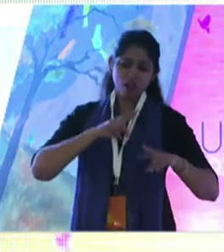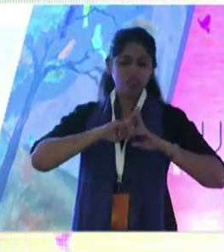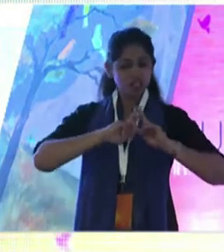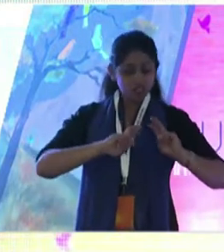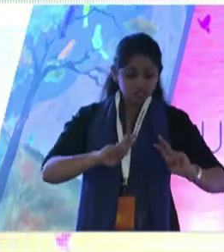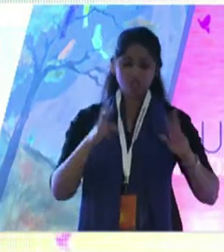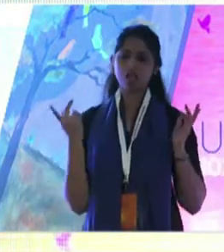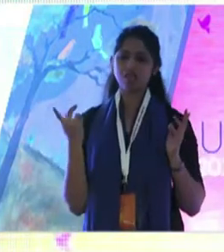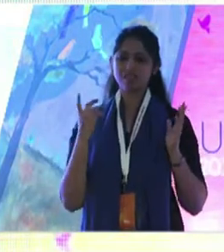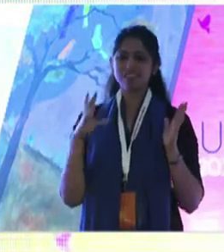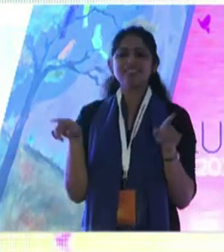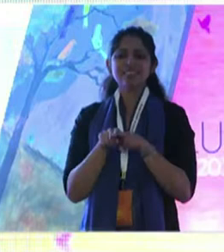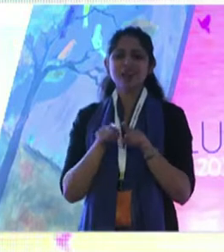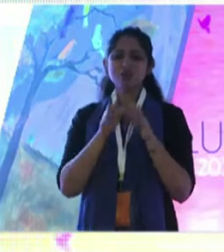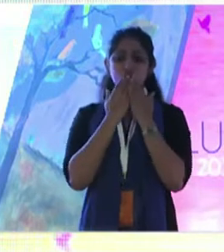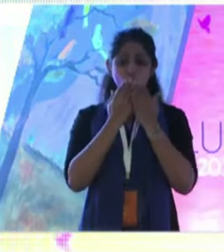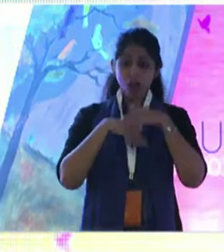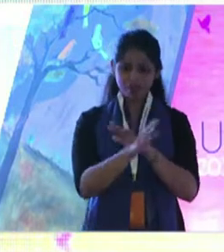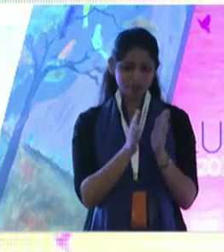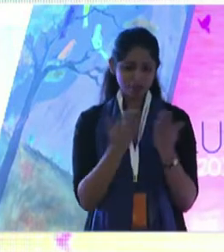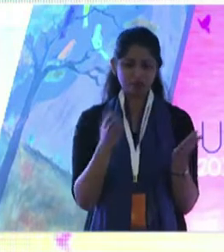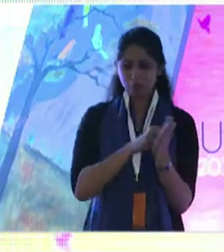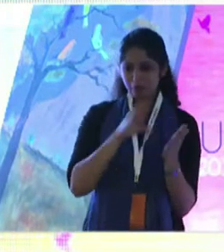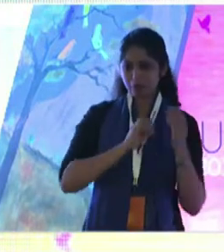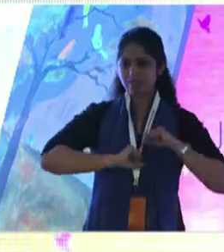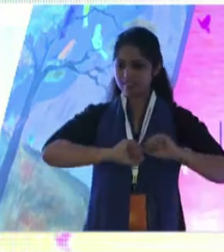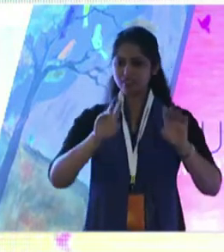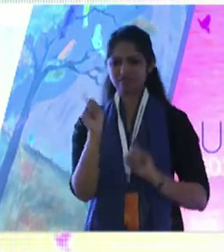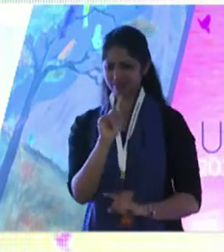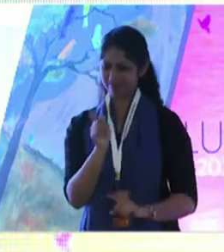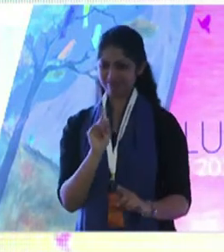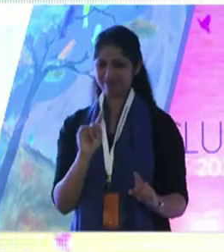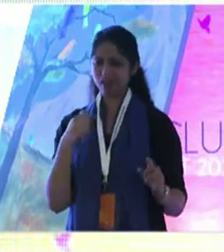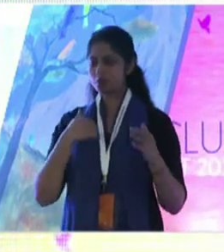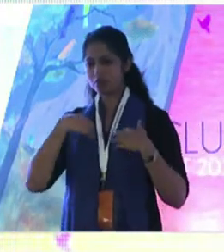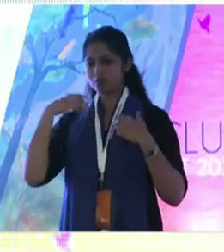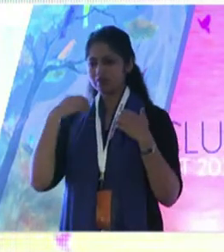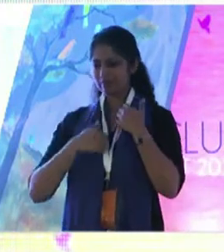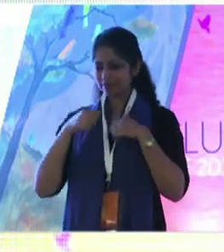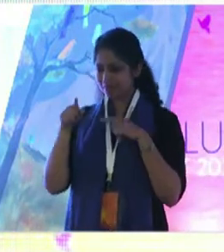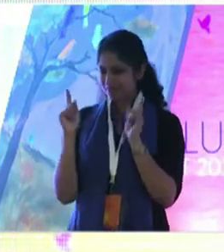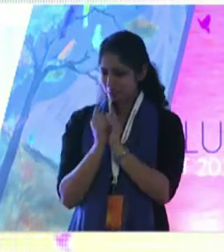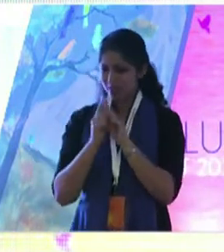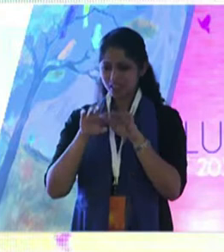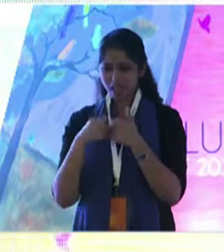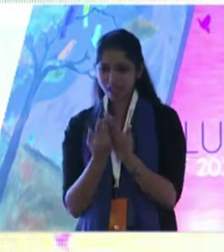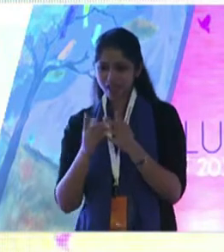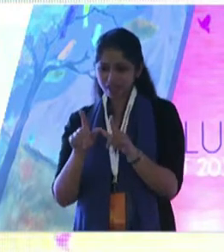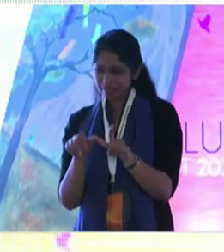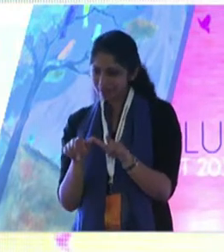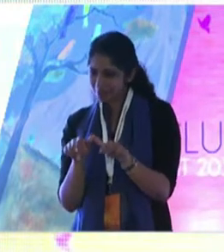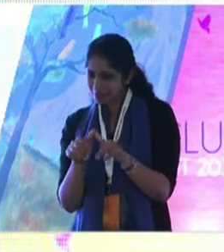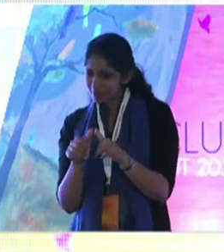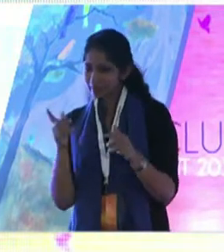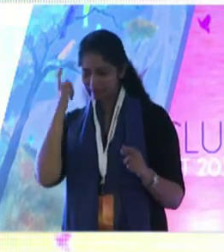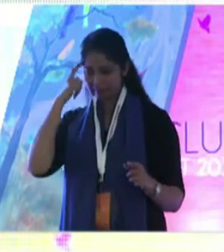and, you know, a textbook which nobody would want to read. So I was wondering how this first meeting would be. I was not, you know, then